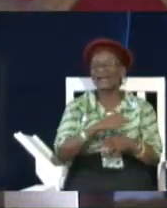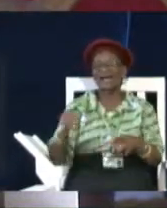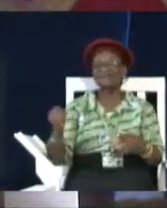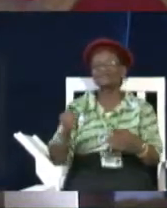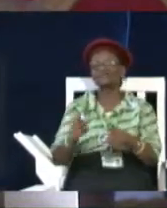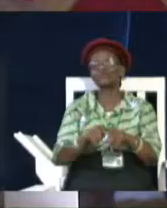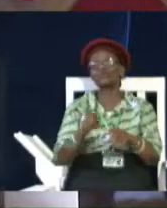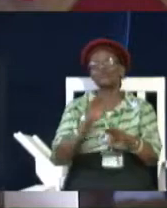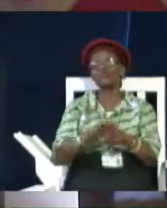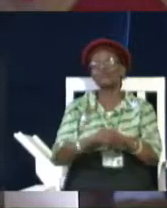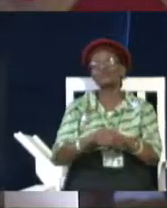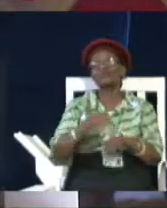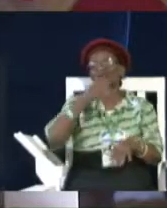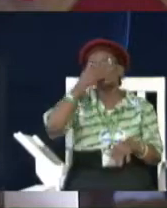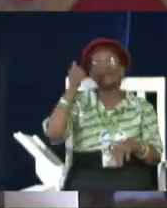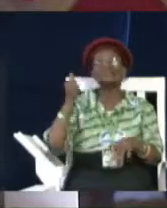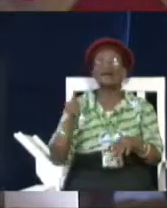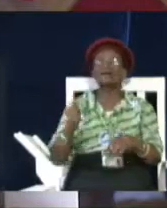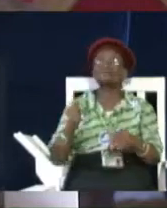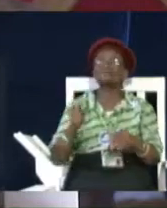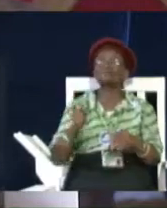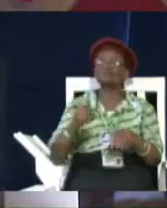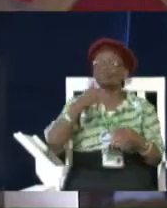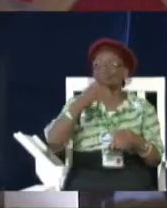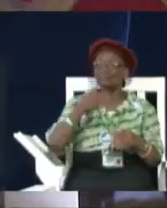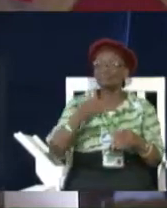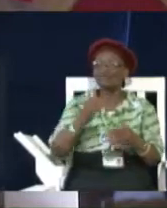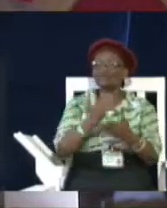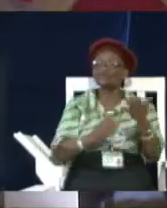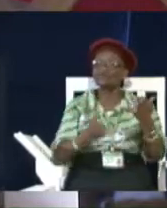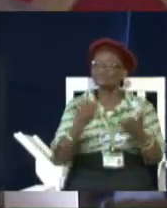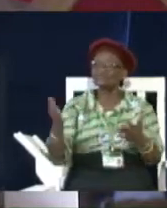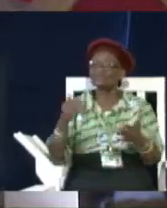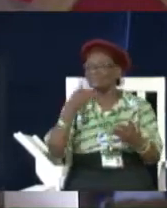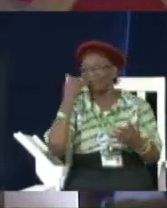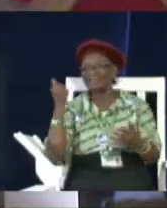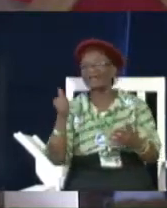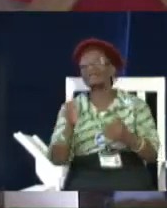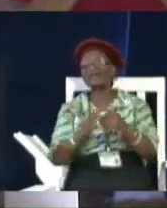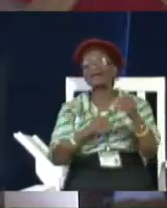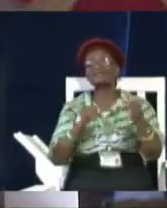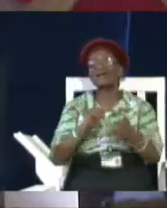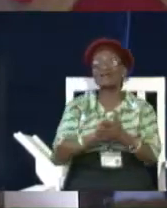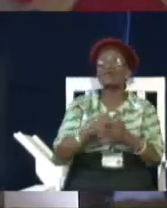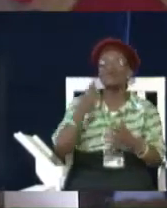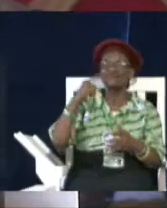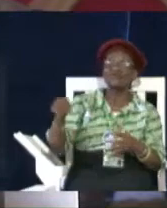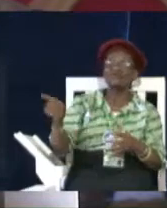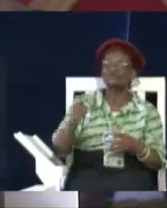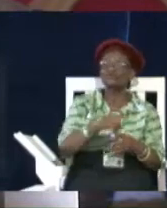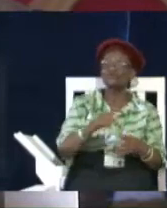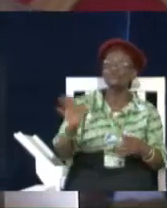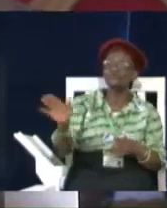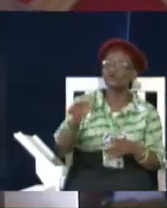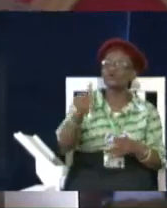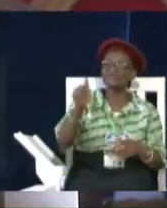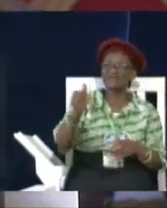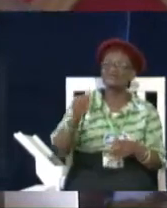There's something better than that, and that is for you yourself now to become a